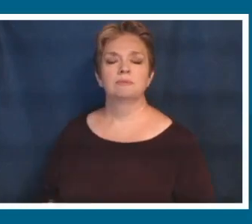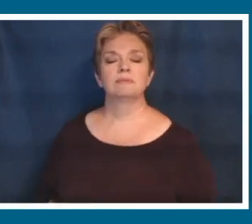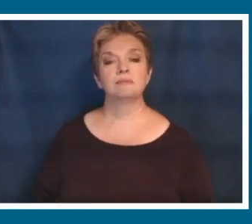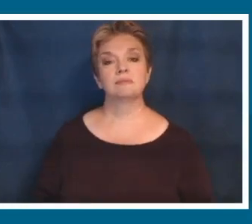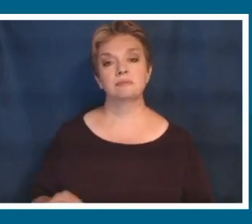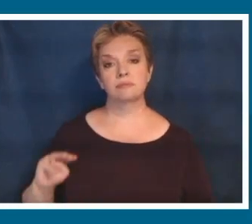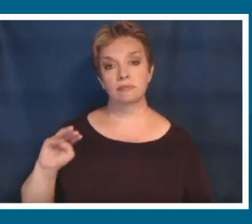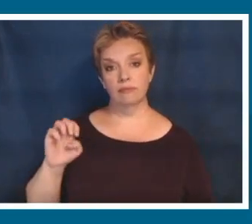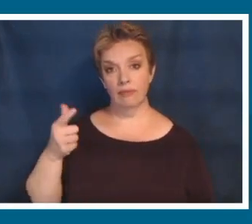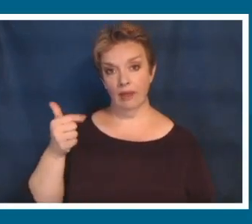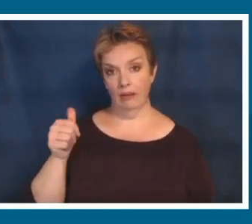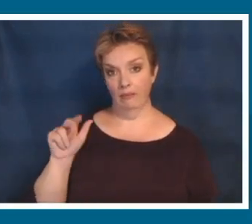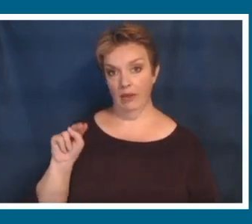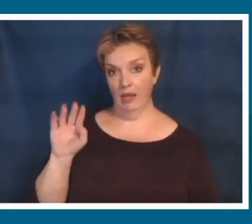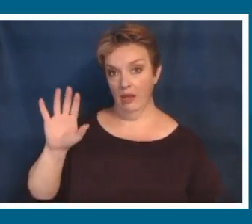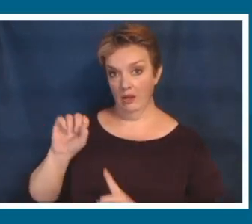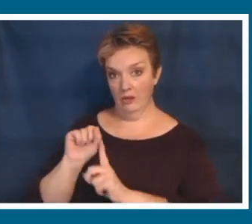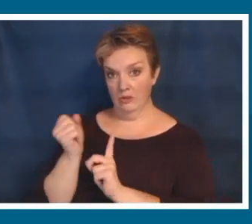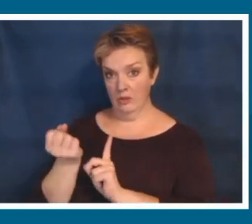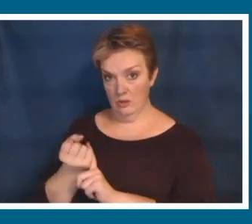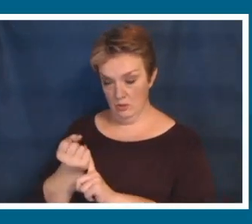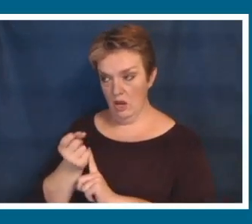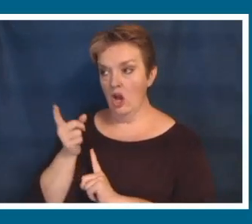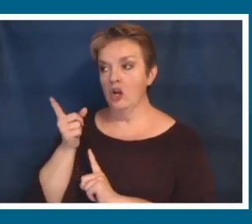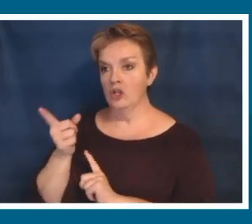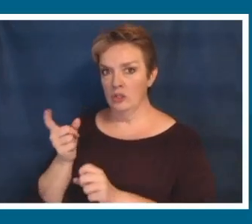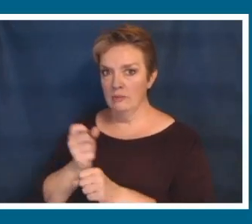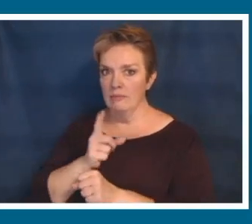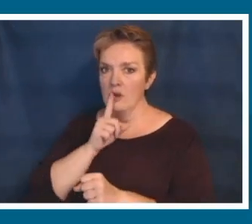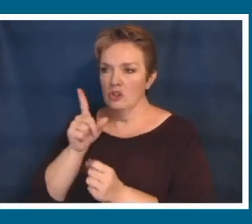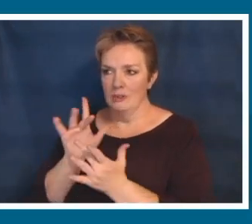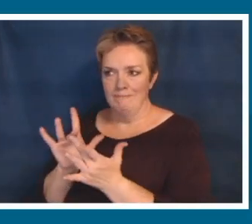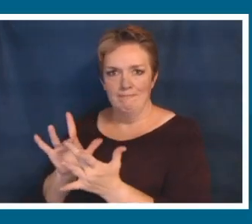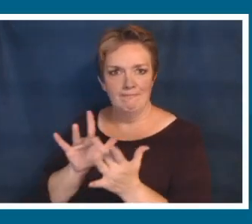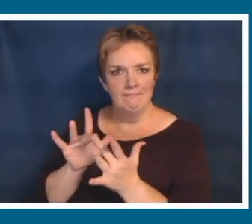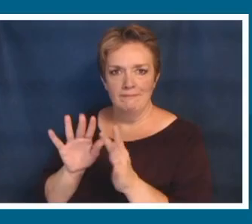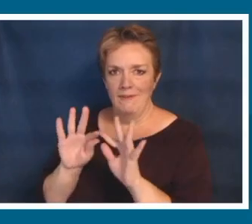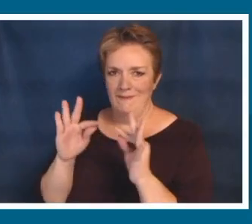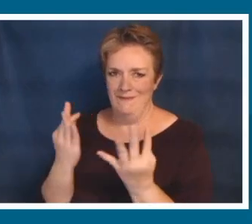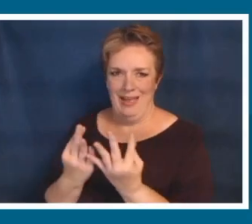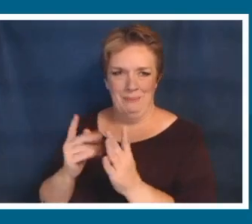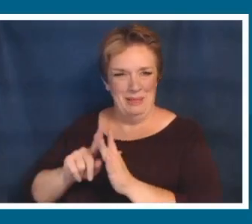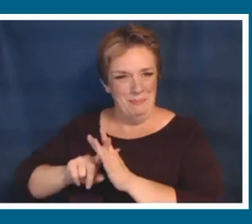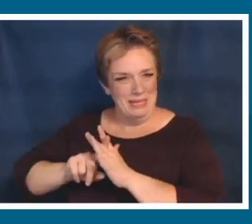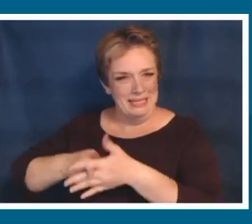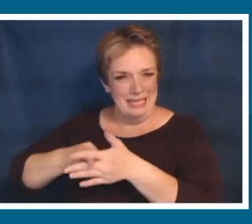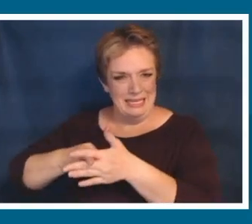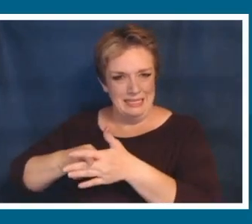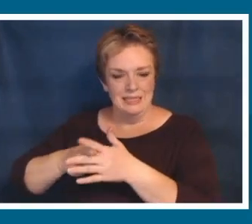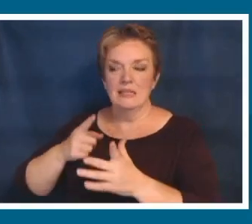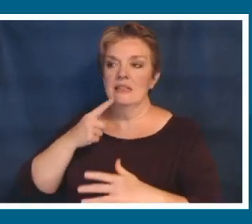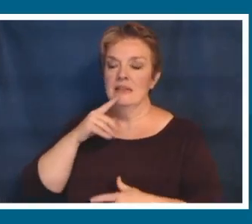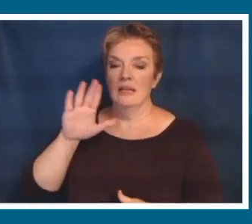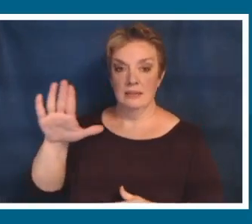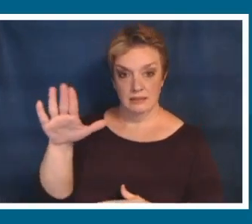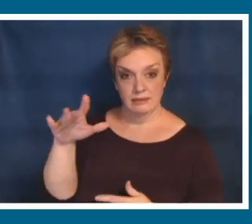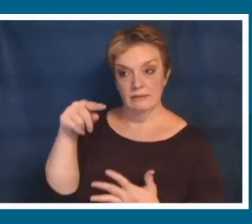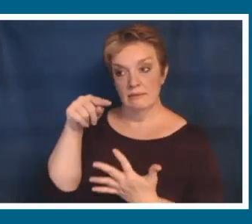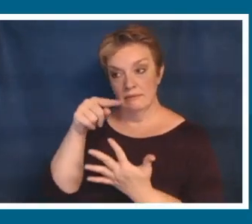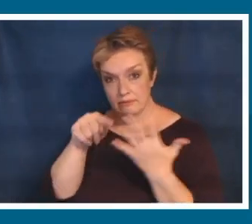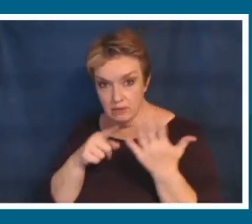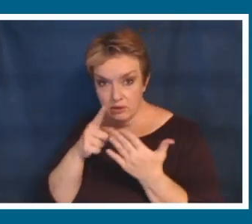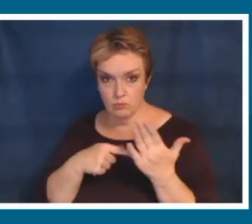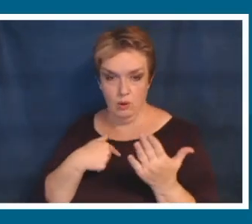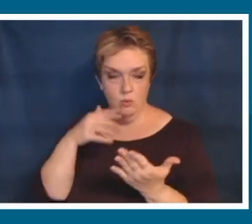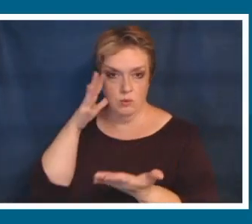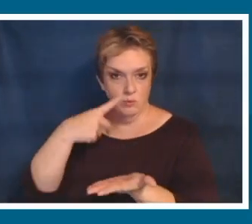made sure that she was in contact with the families from the very beginning and said, this is what we are going to be talking about. And she built